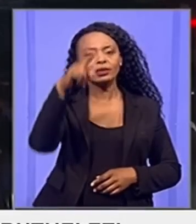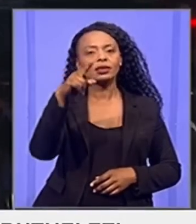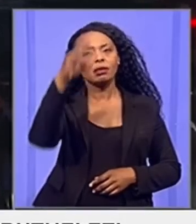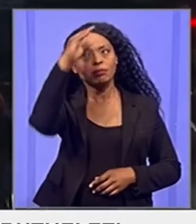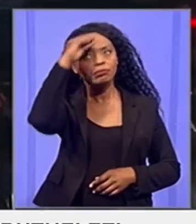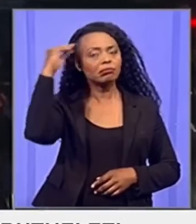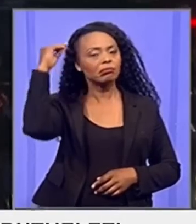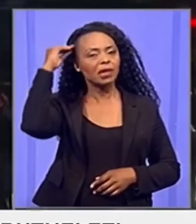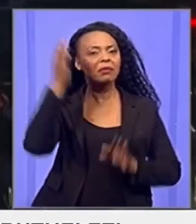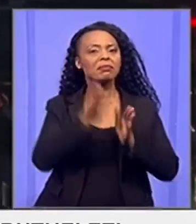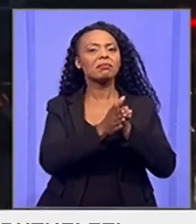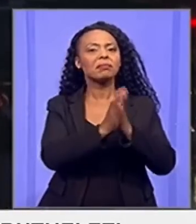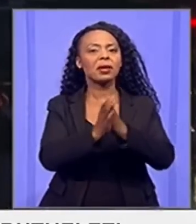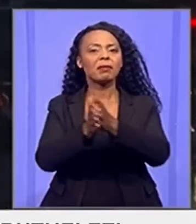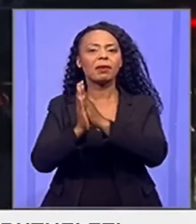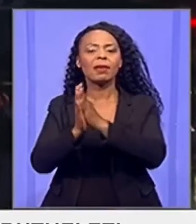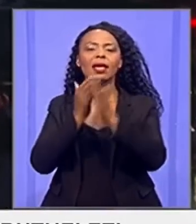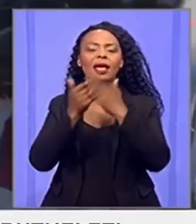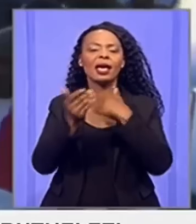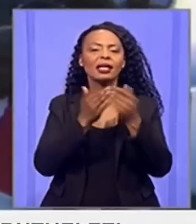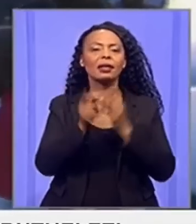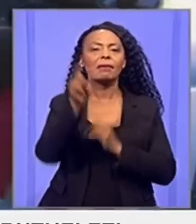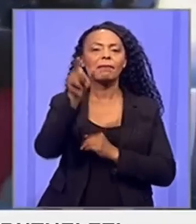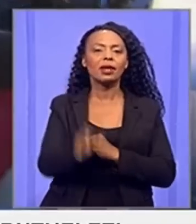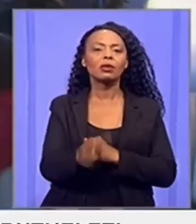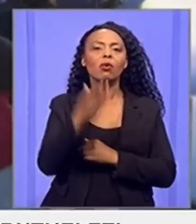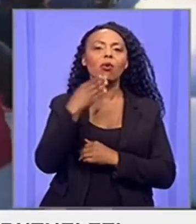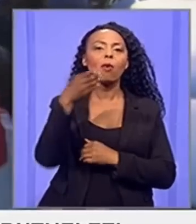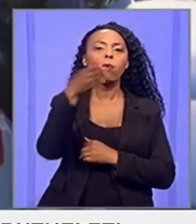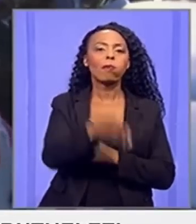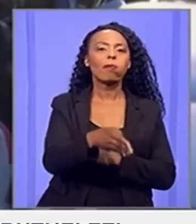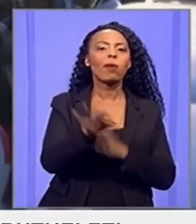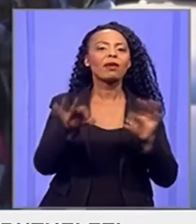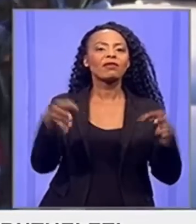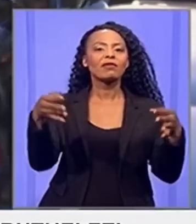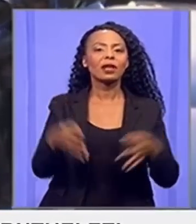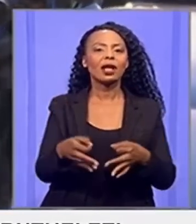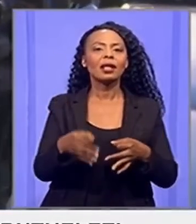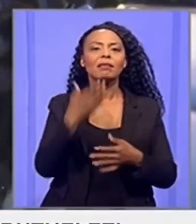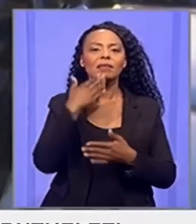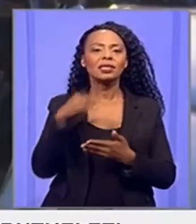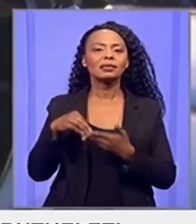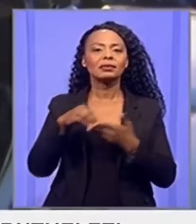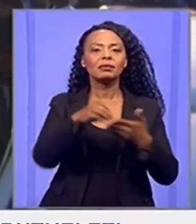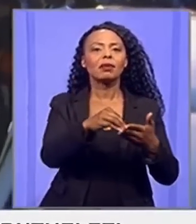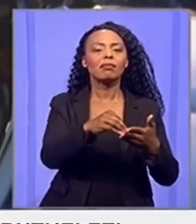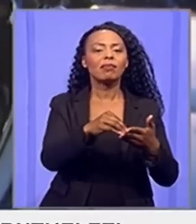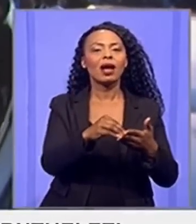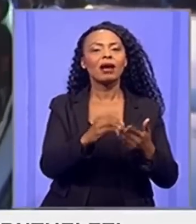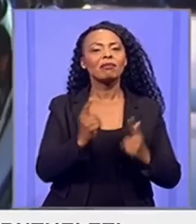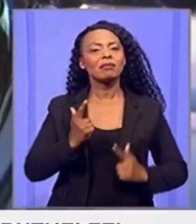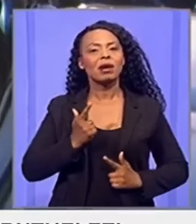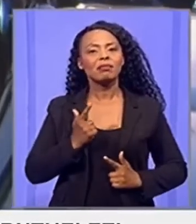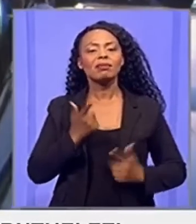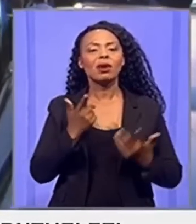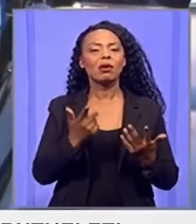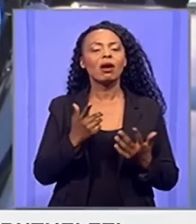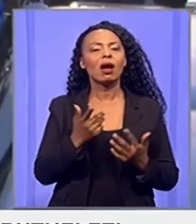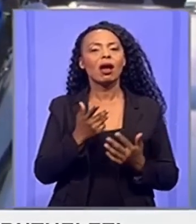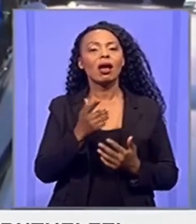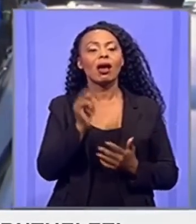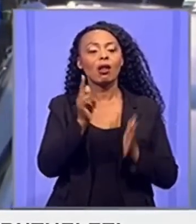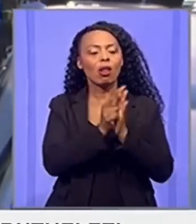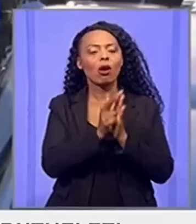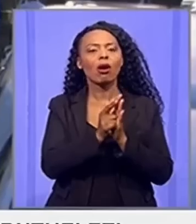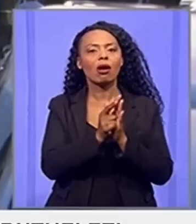o ikuela go mang kapa mang e leng gore o tla tsenela tirelo eno go tla ka dibetsa tse e leng gore di mo molaong bogolosegolo go